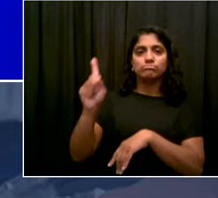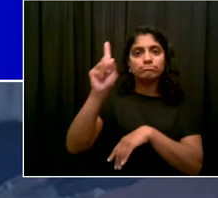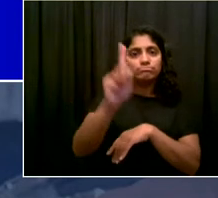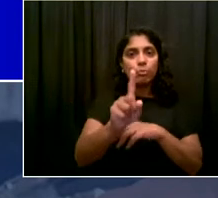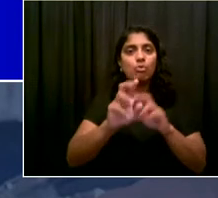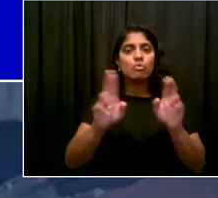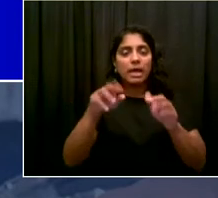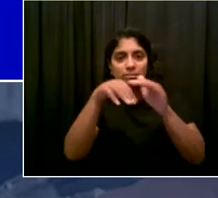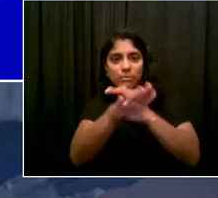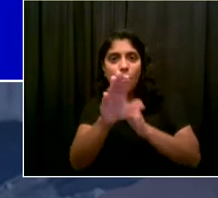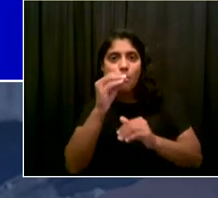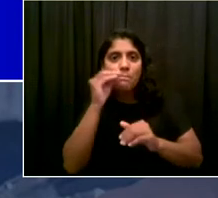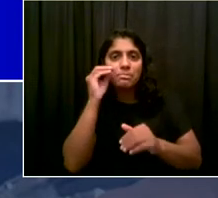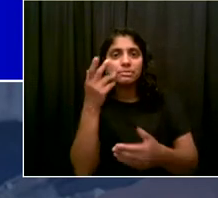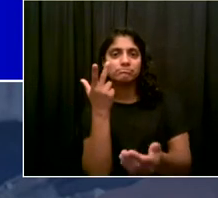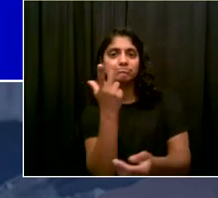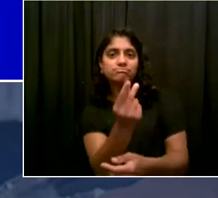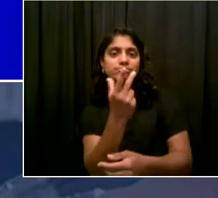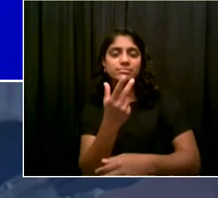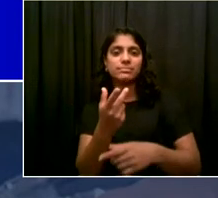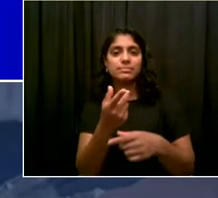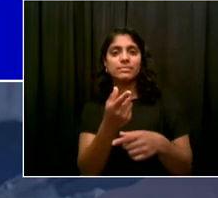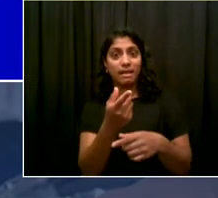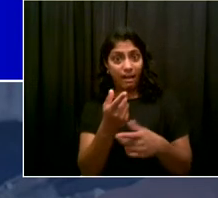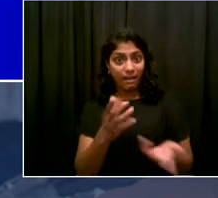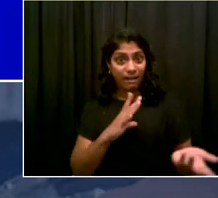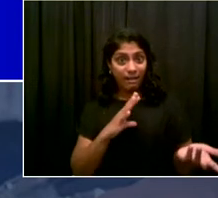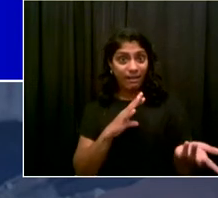how successful the approach was. We reached over